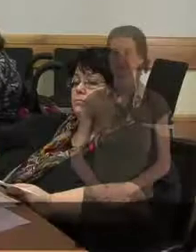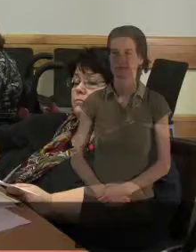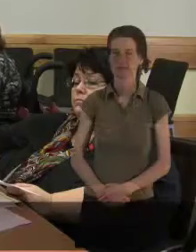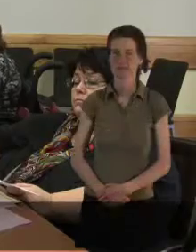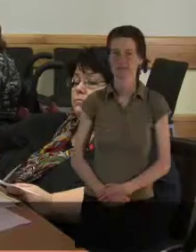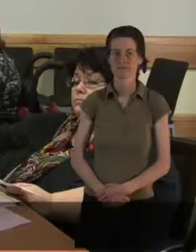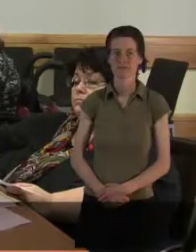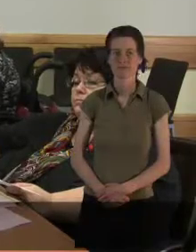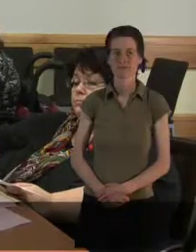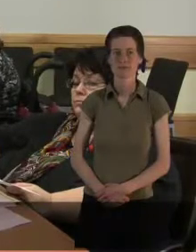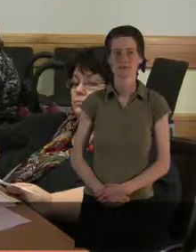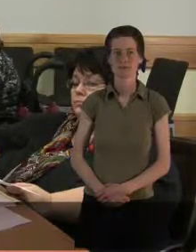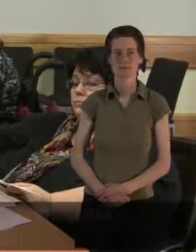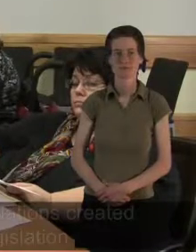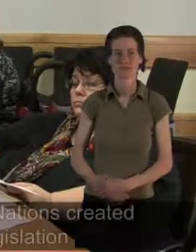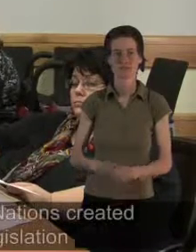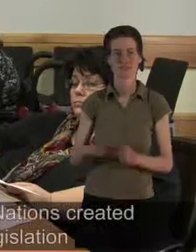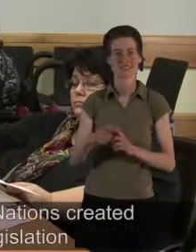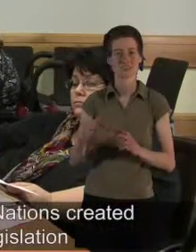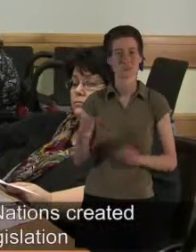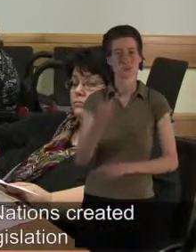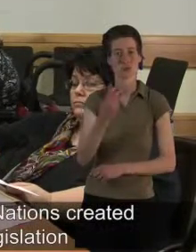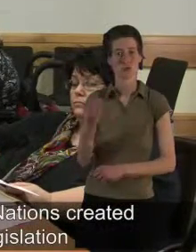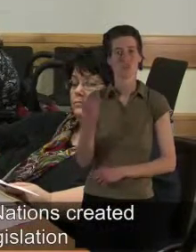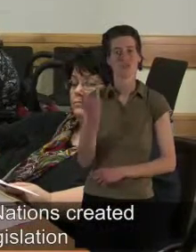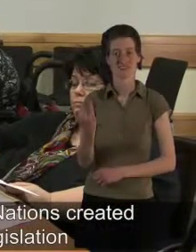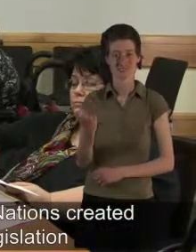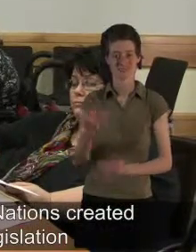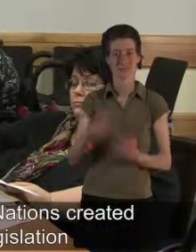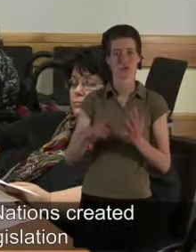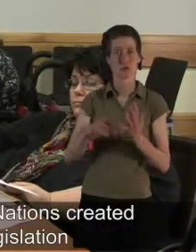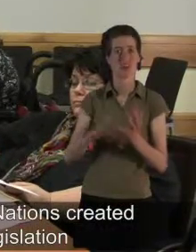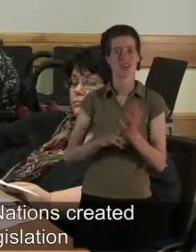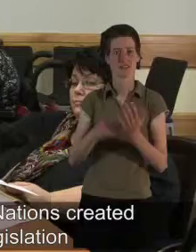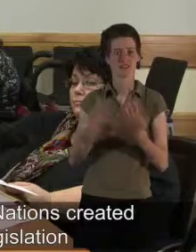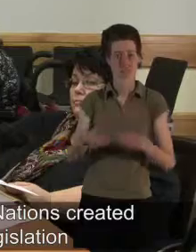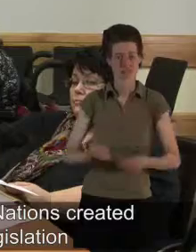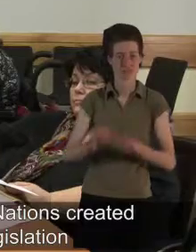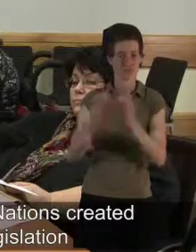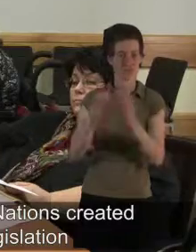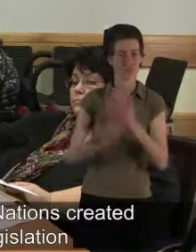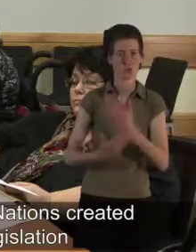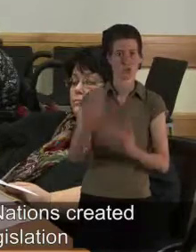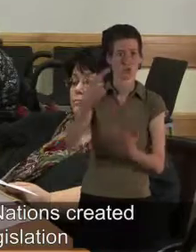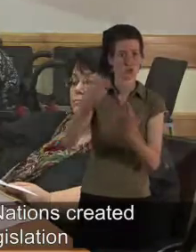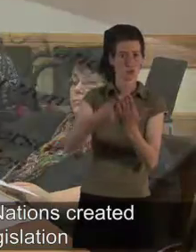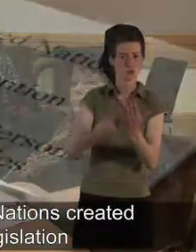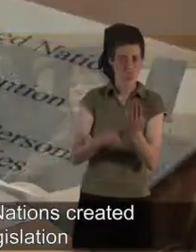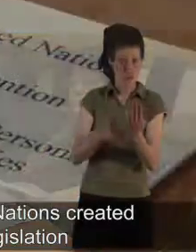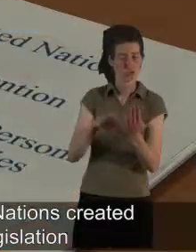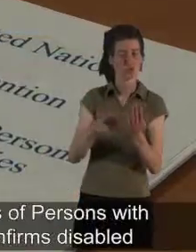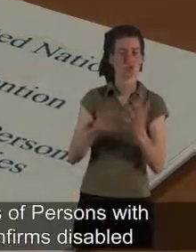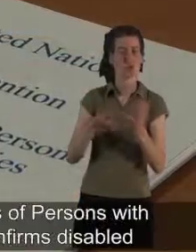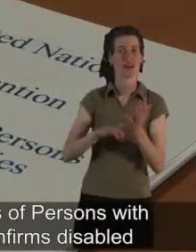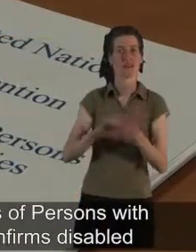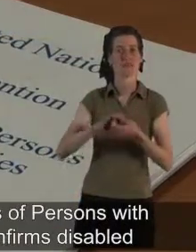To provide forms of life assistance. In December 2006, the United Nations created a major new piece of